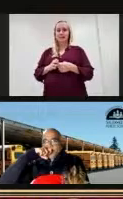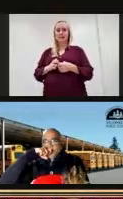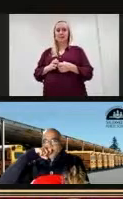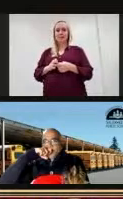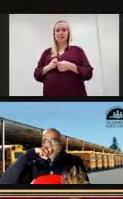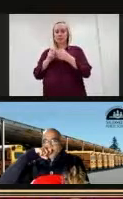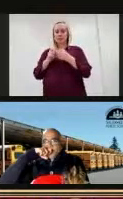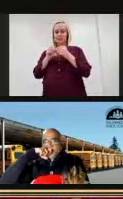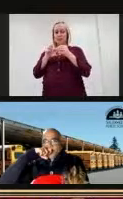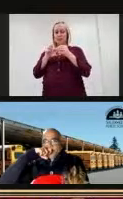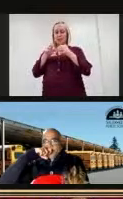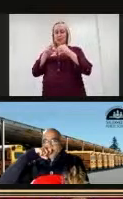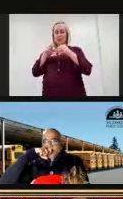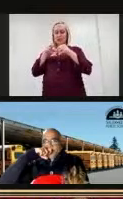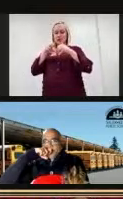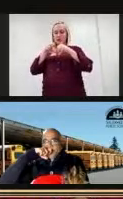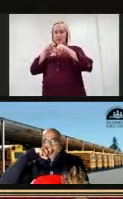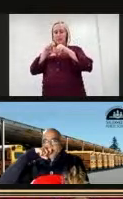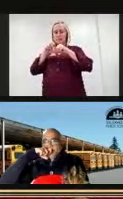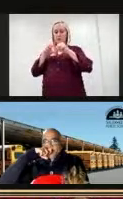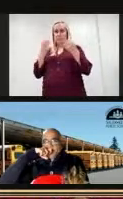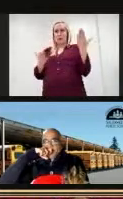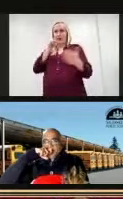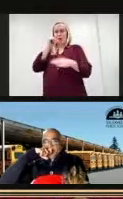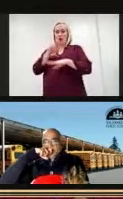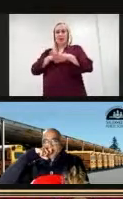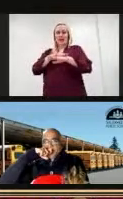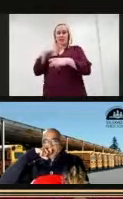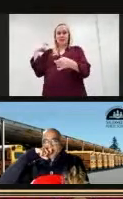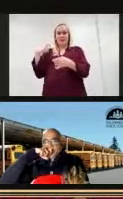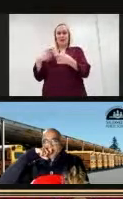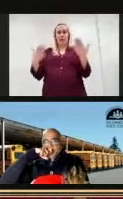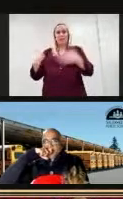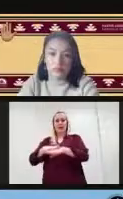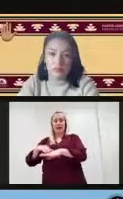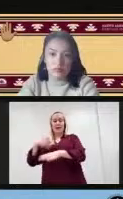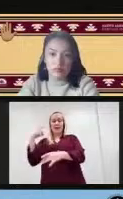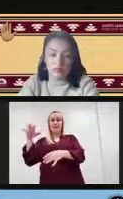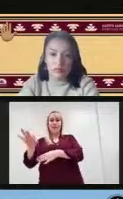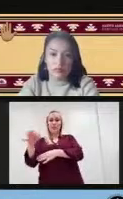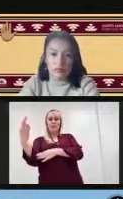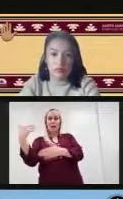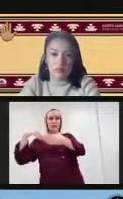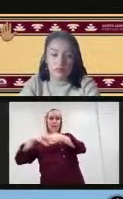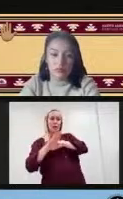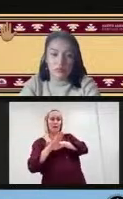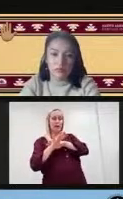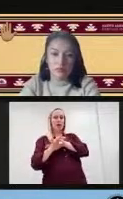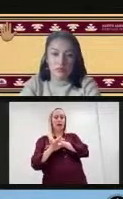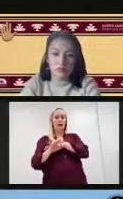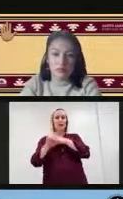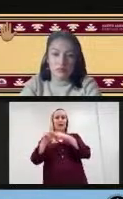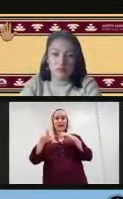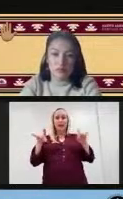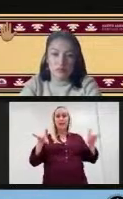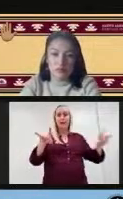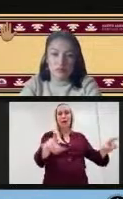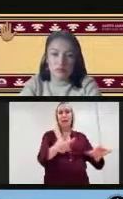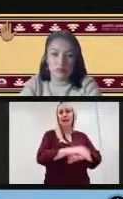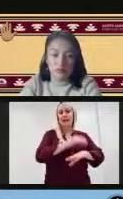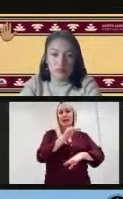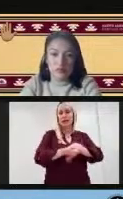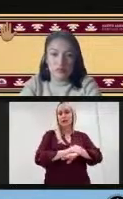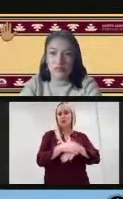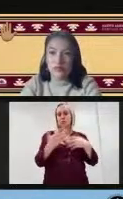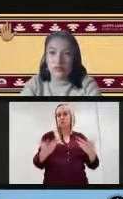And they may not even be native Spanish speakers. They might be native French speakers, and they're coming in and needing to learn English